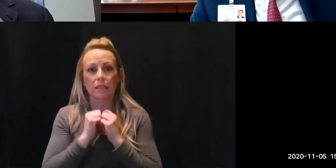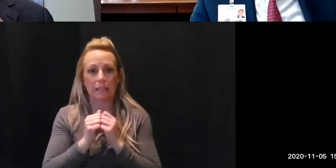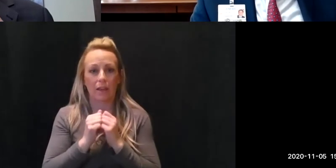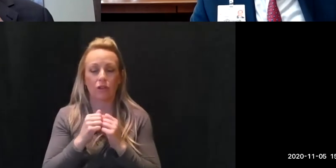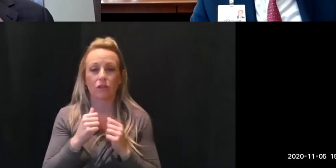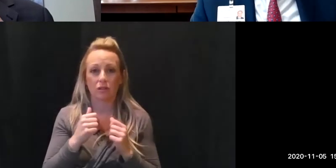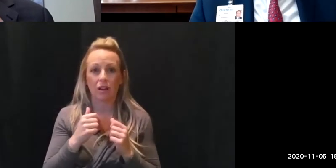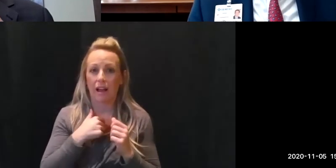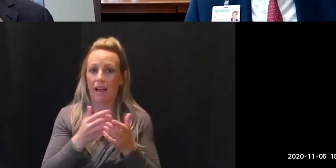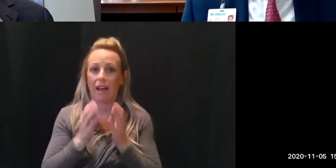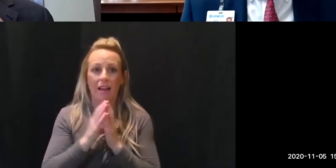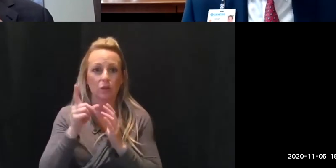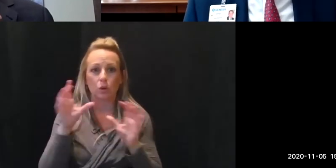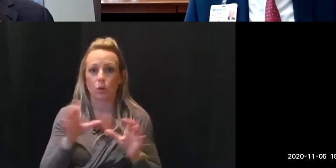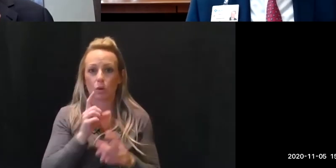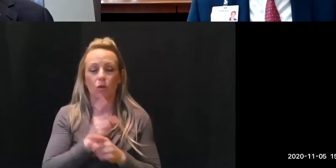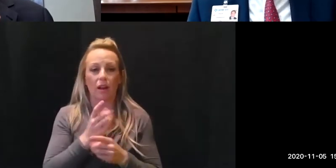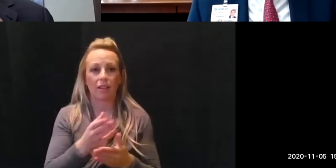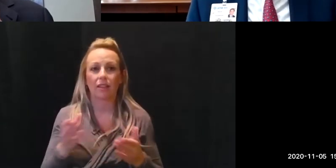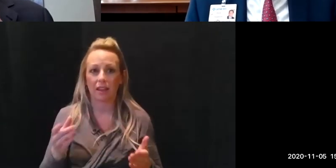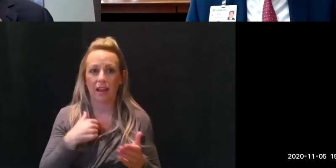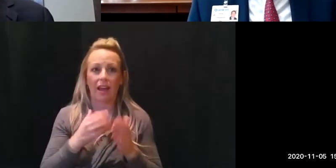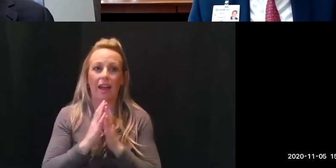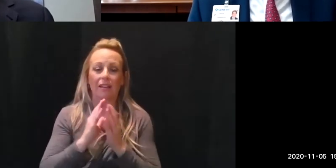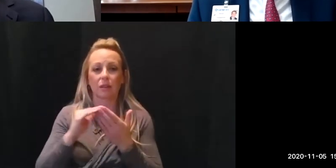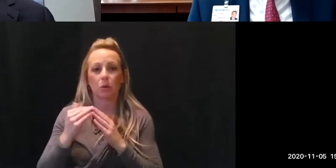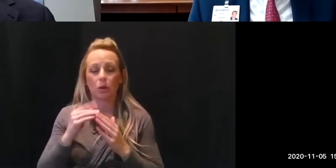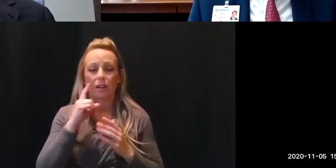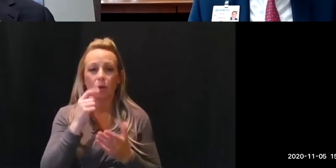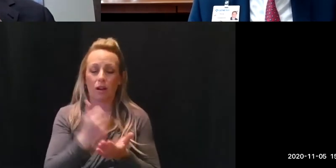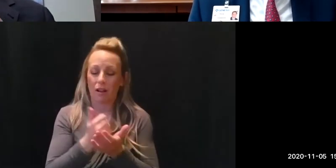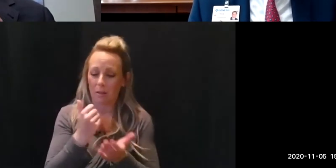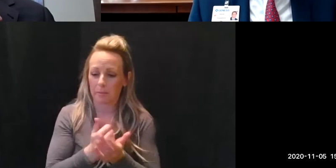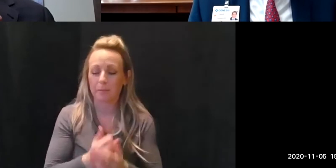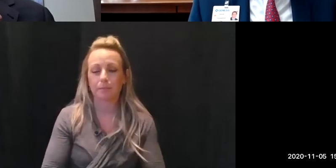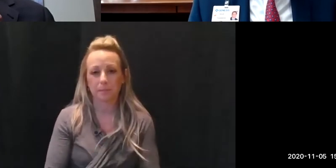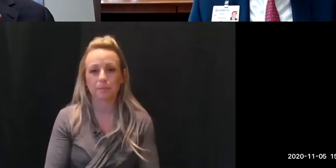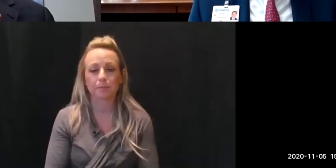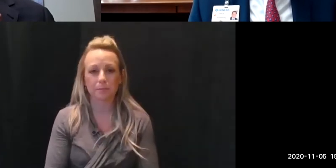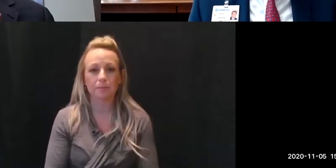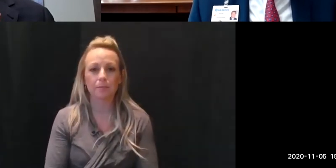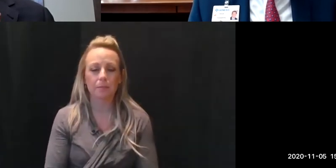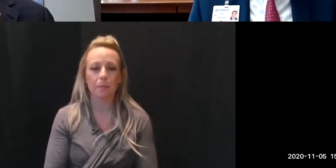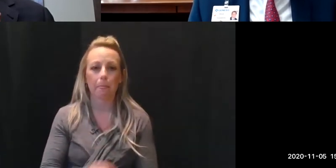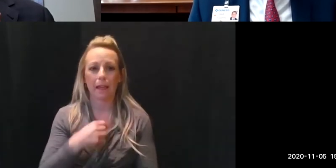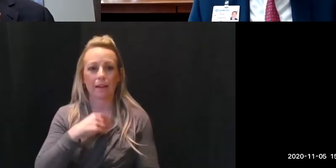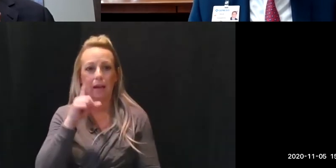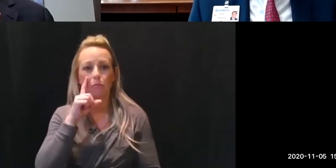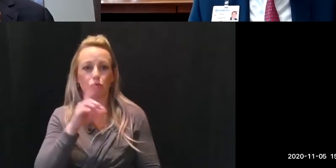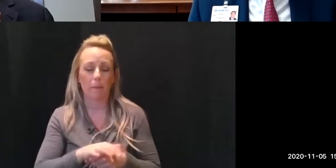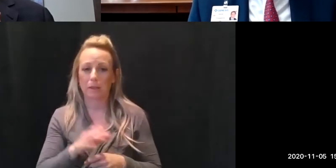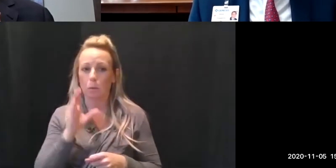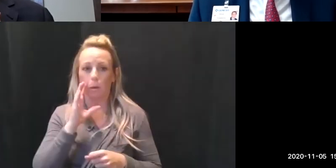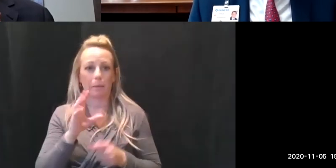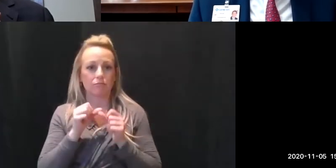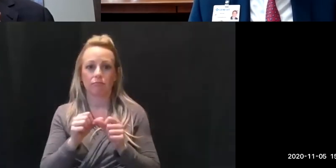I ask you to do the right thing. I ask our community for our help. And I promise we'll be there right with you